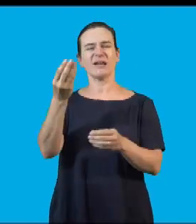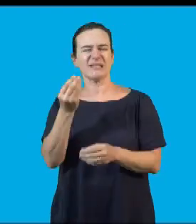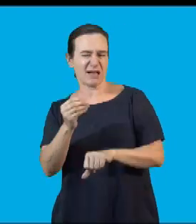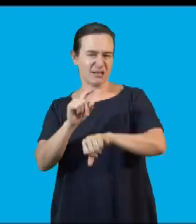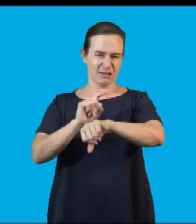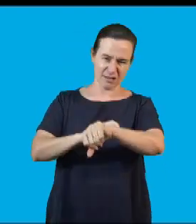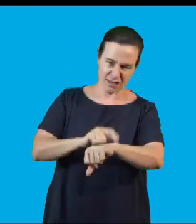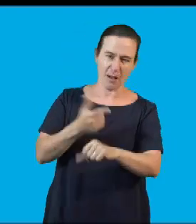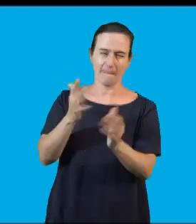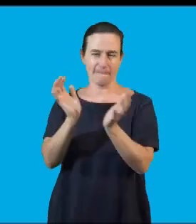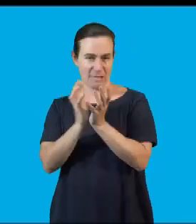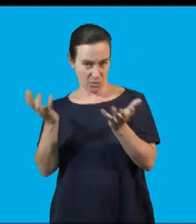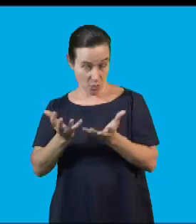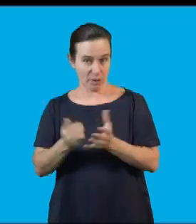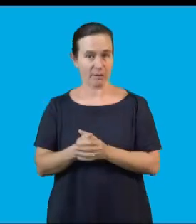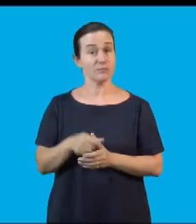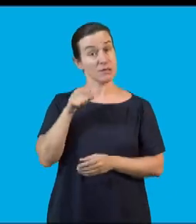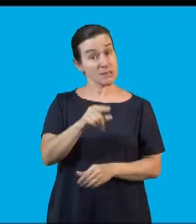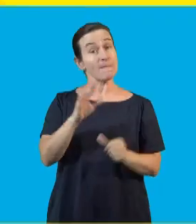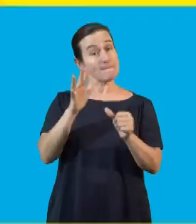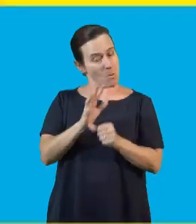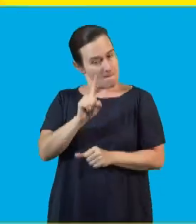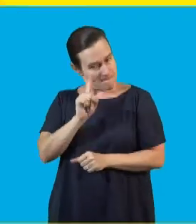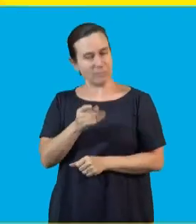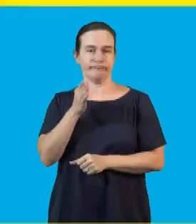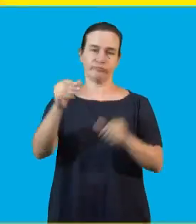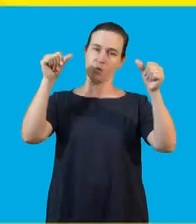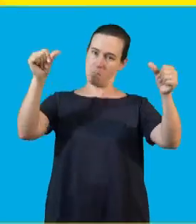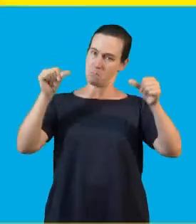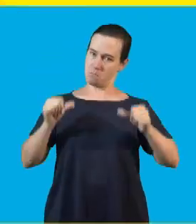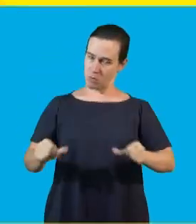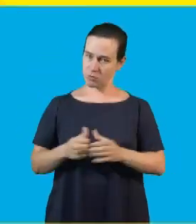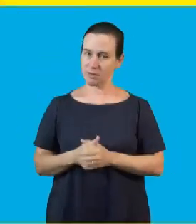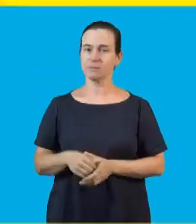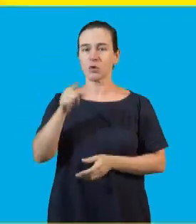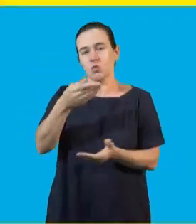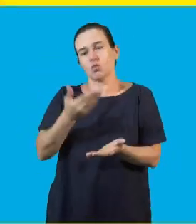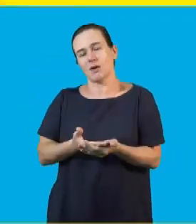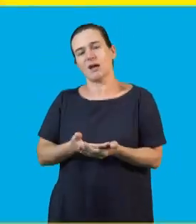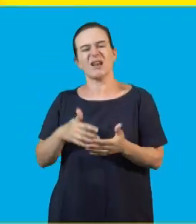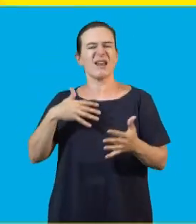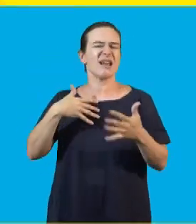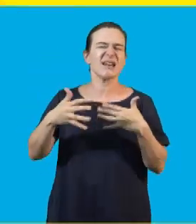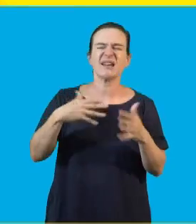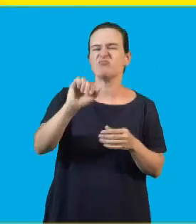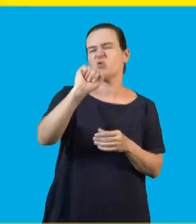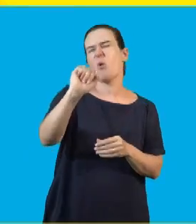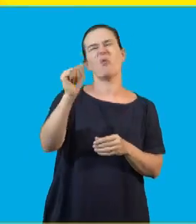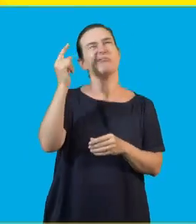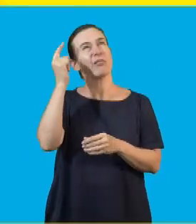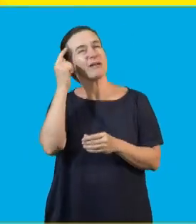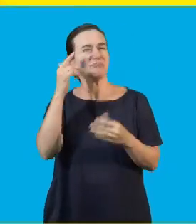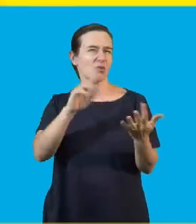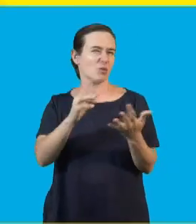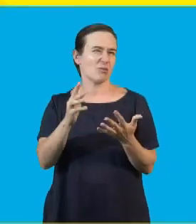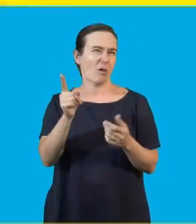and the meeting point. All of these are requirements in a poster, and you can fill in the information with any of your